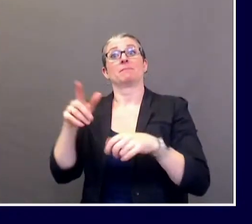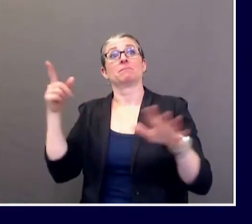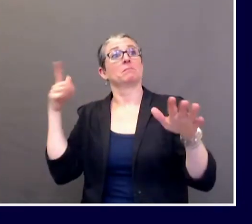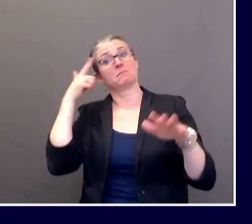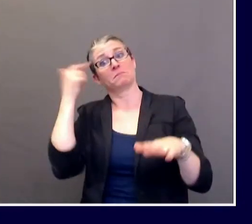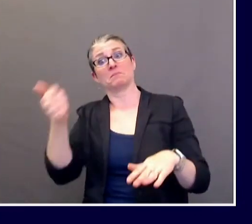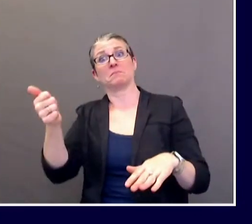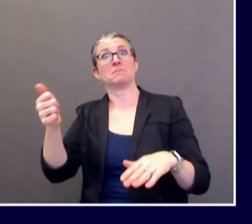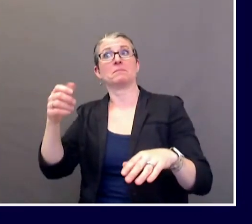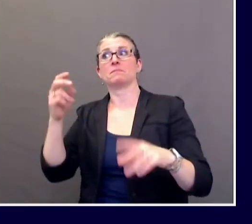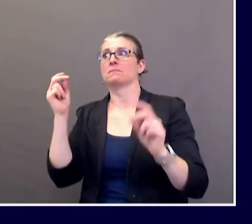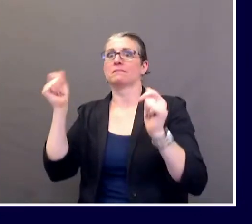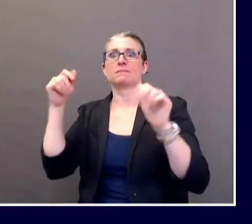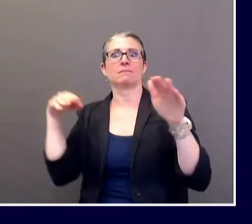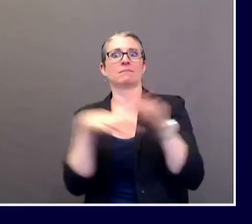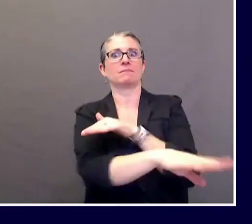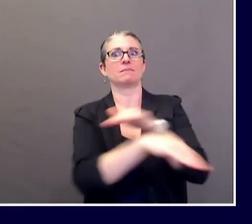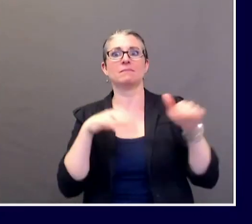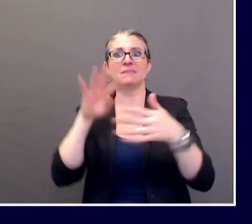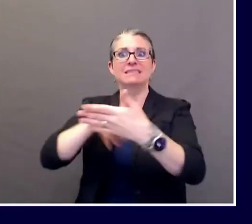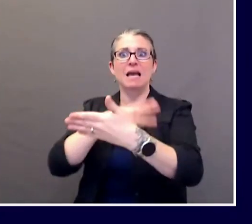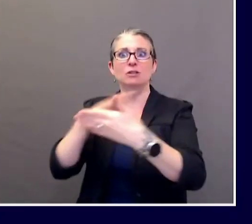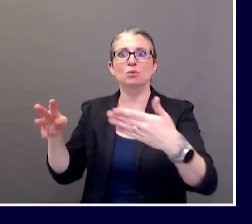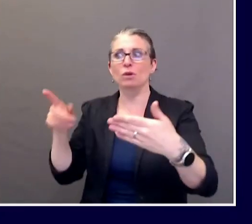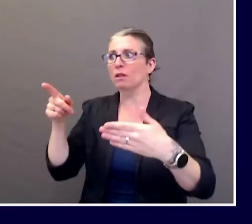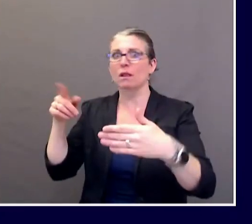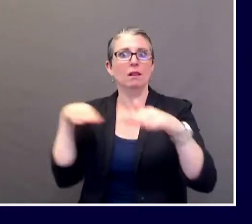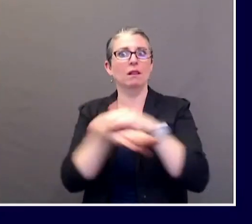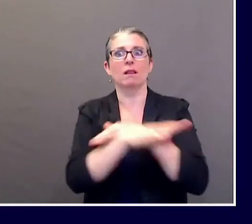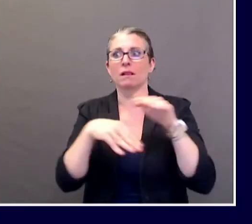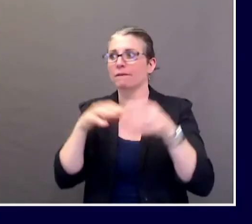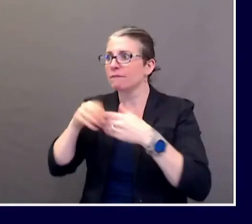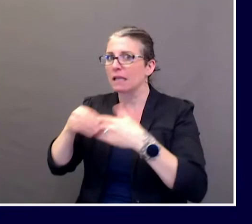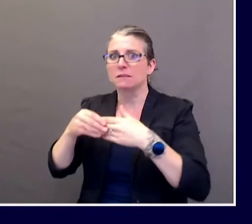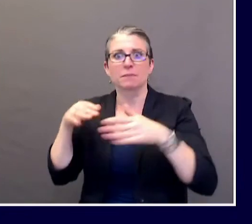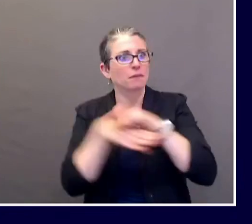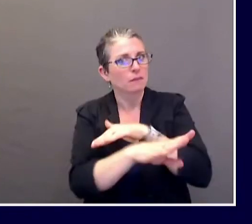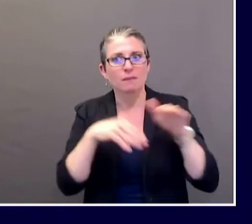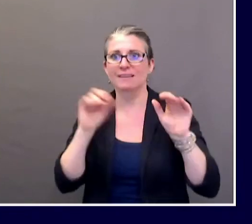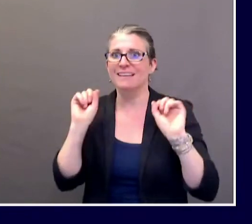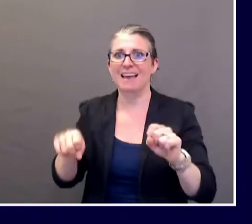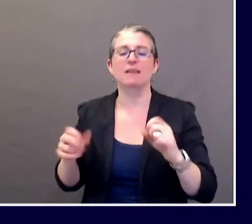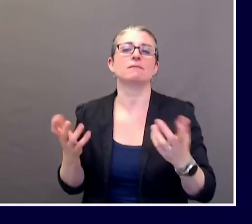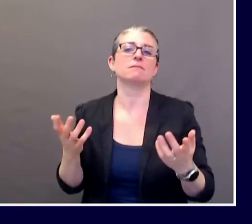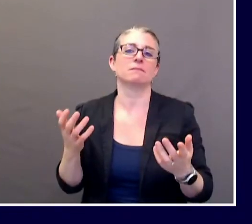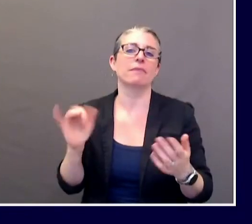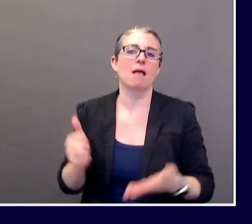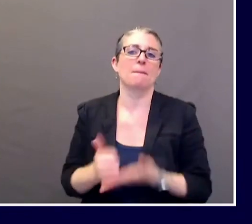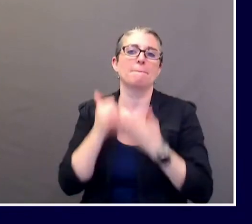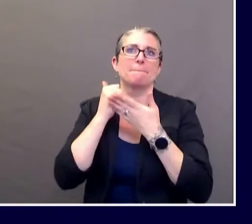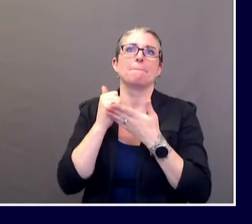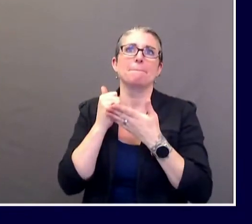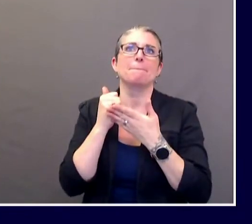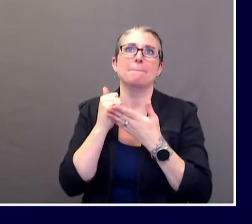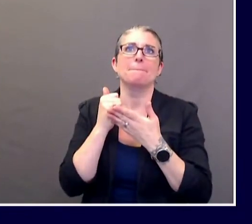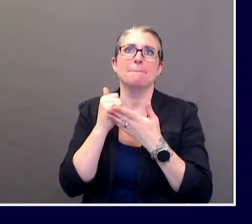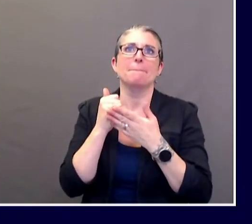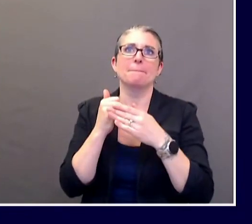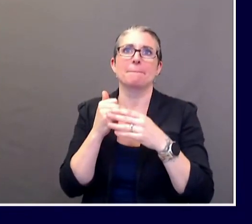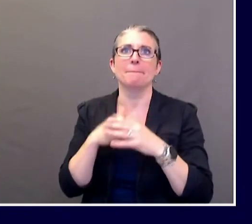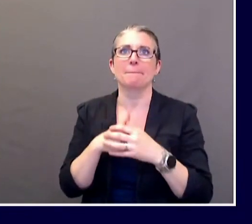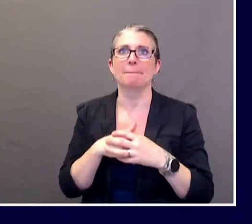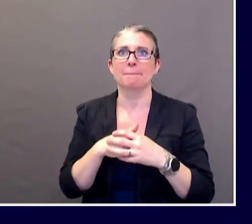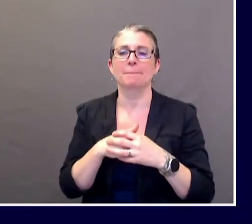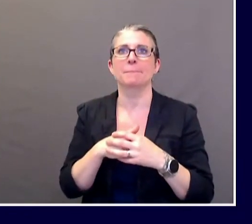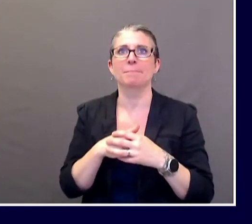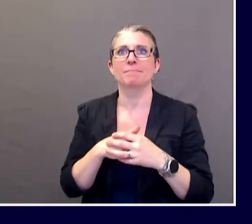may mean the difference between getting vaccinated and not getting vaccinated. For that group, which is a lot of Maine people, walk-in